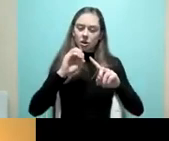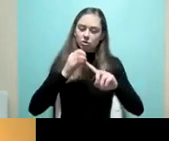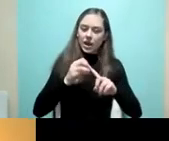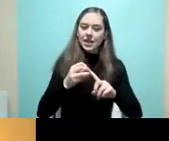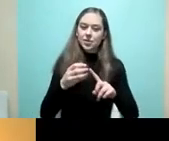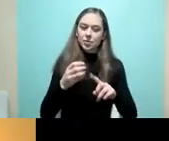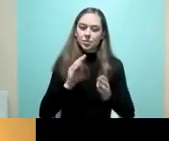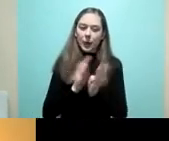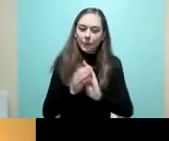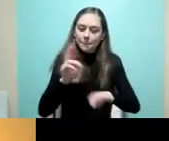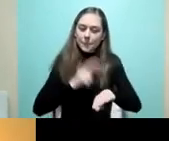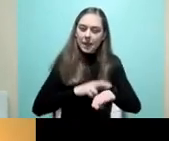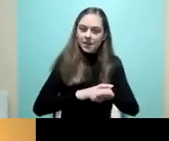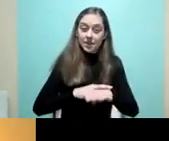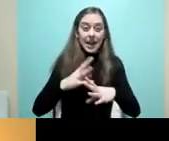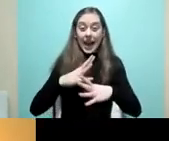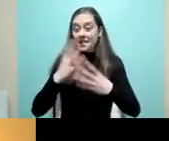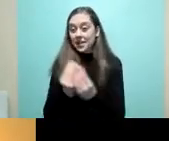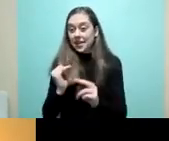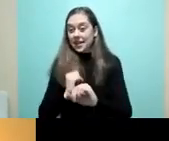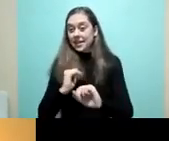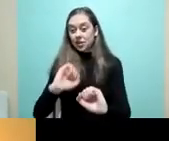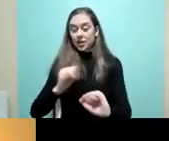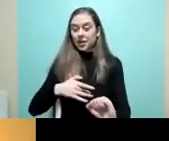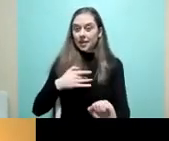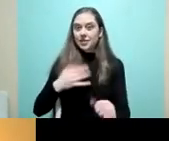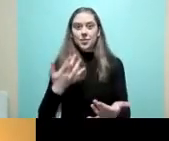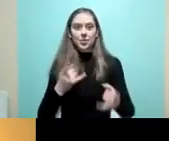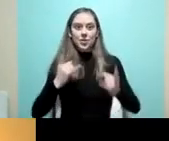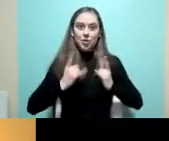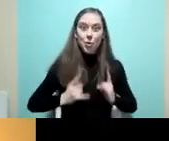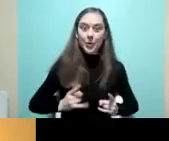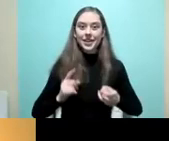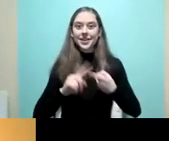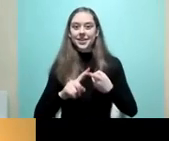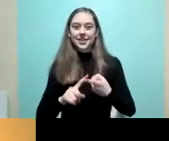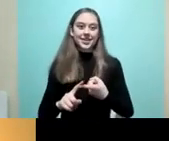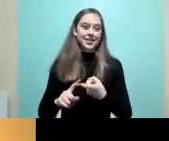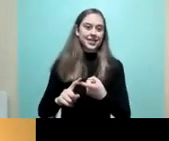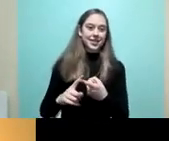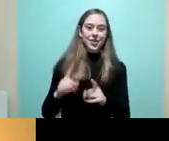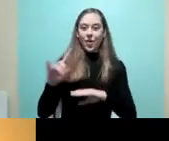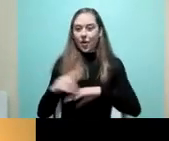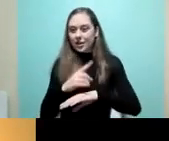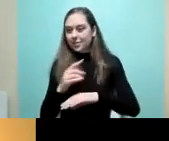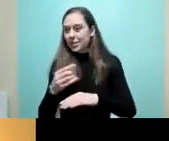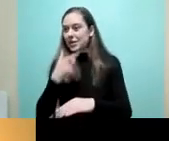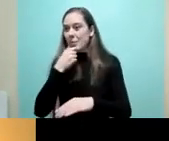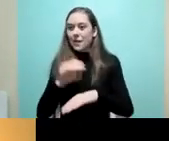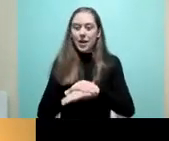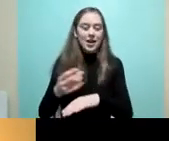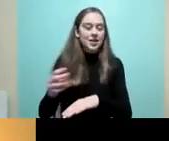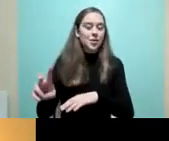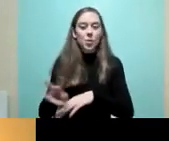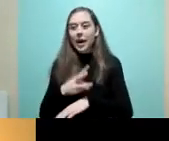department of your life. I think as a person, as a human being, as an athlete, as a father, as a boyfriend, a husband, whatever, wife, girlfriend,